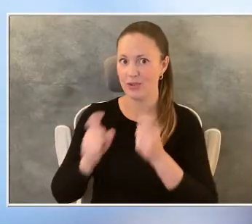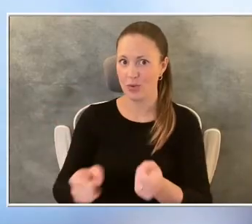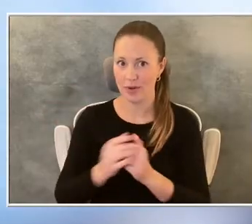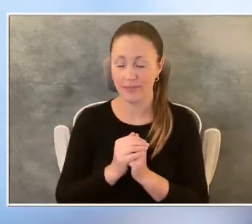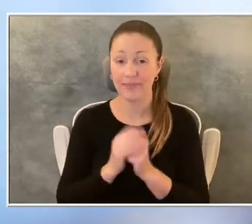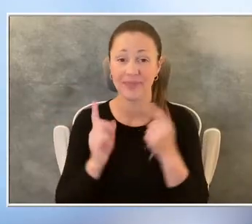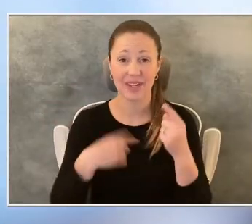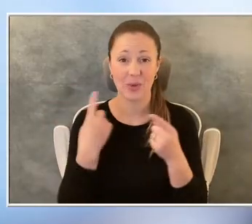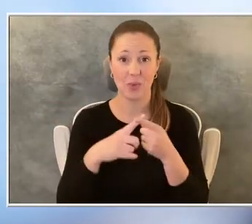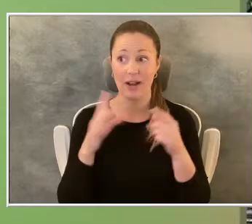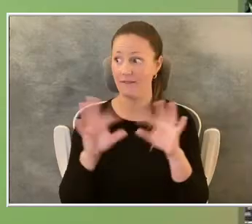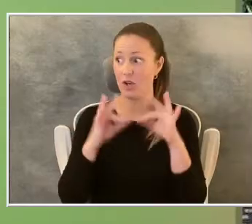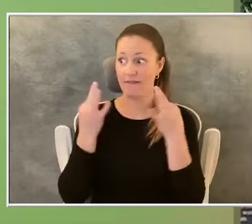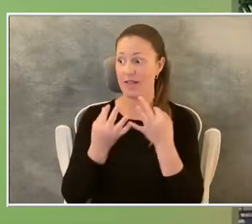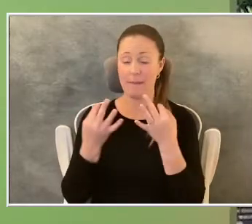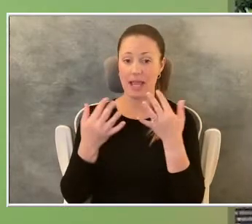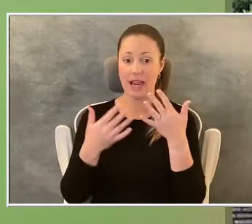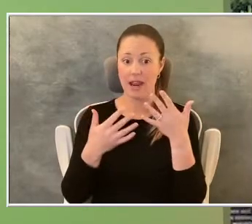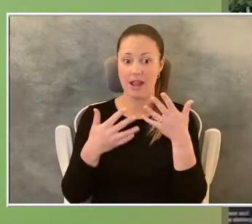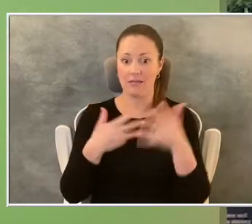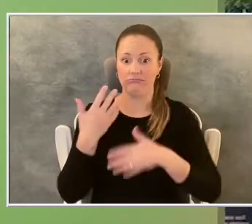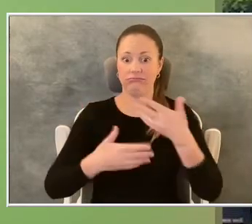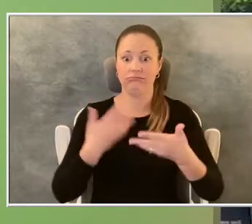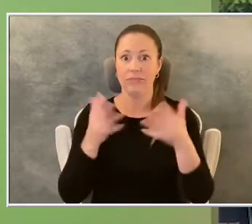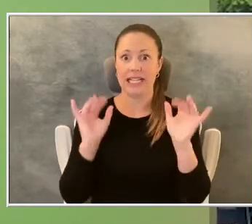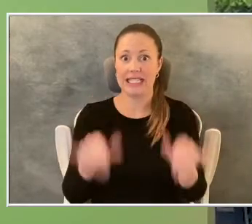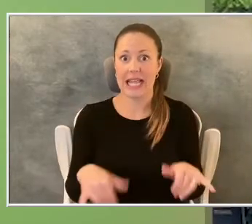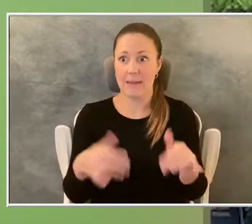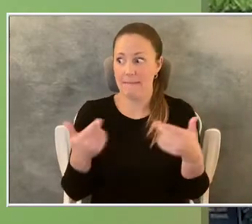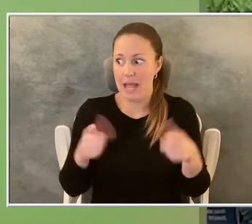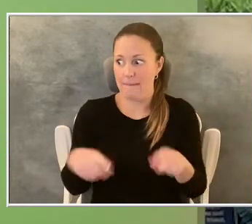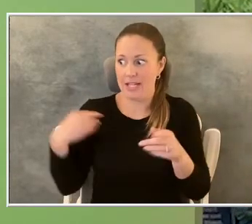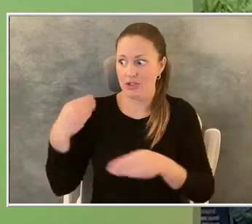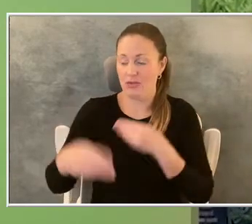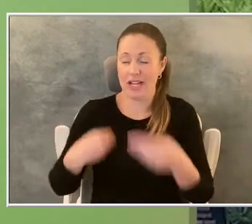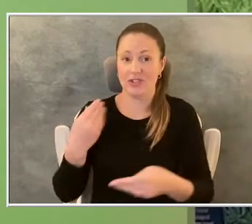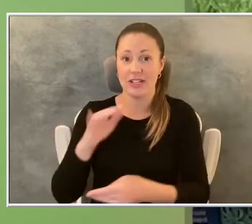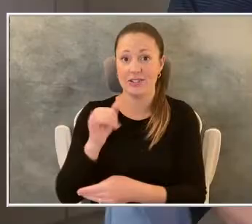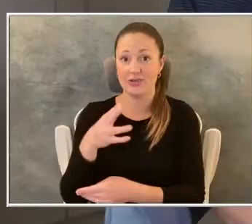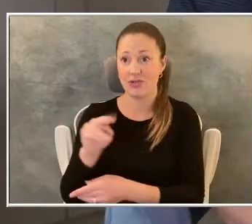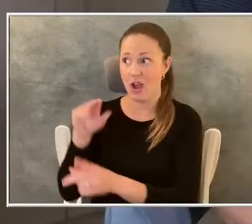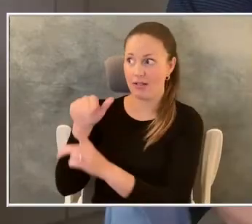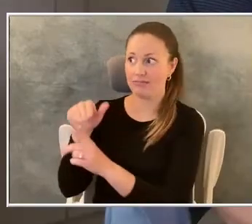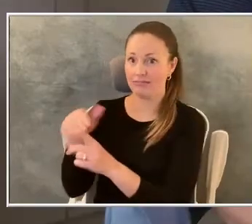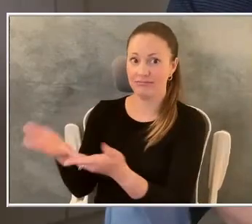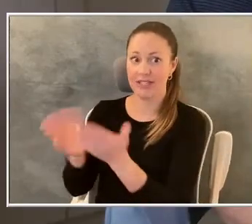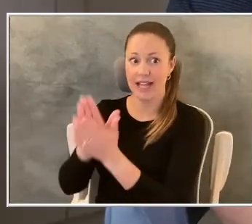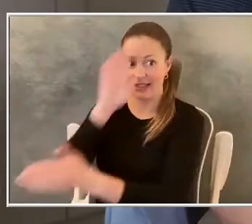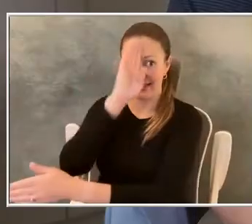for generations, John turned to his son, Sal. To have parents that have